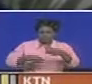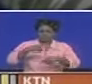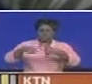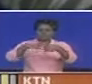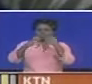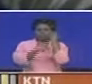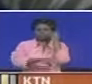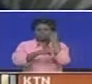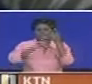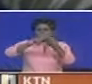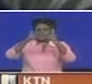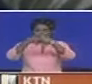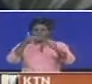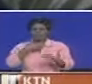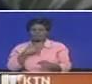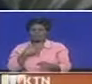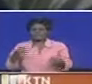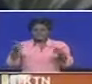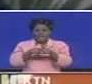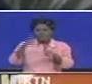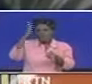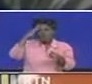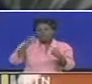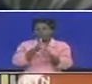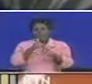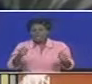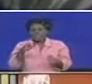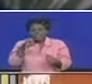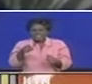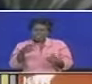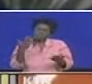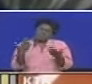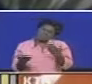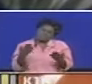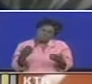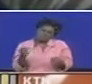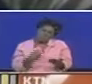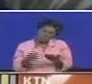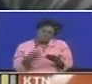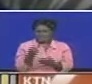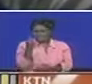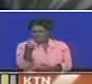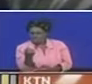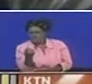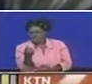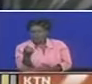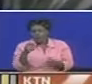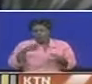set standards. As we all know, this will take a few more weeks, a few